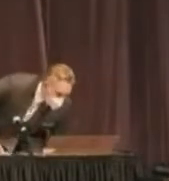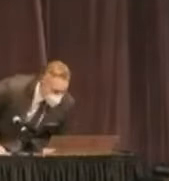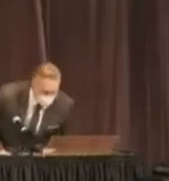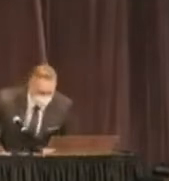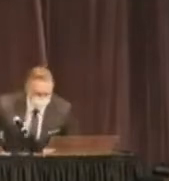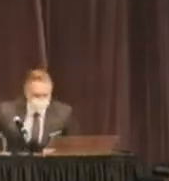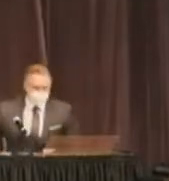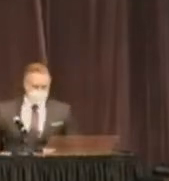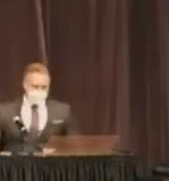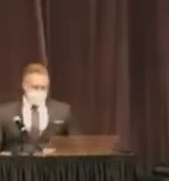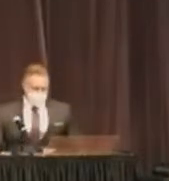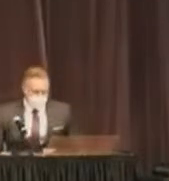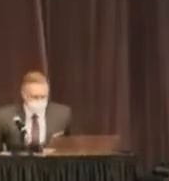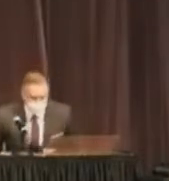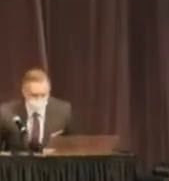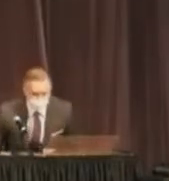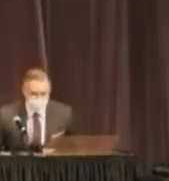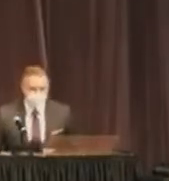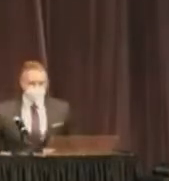All right.